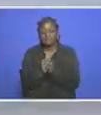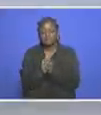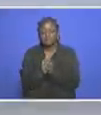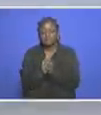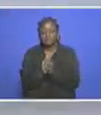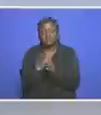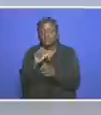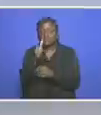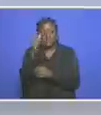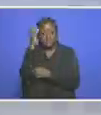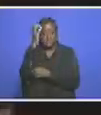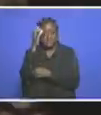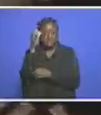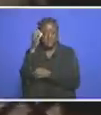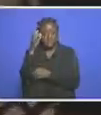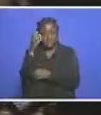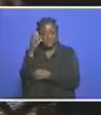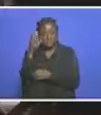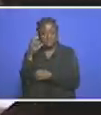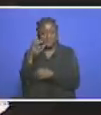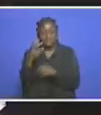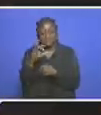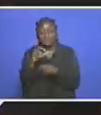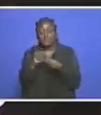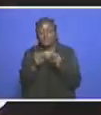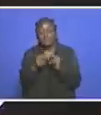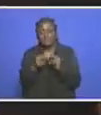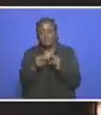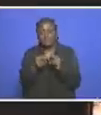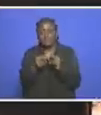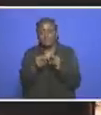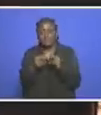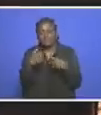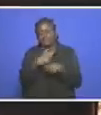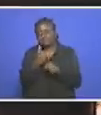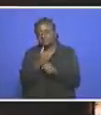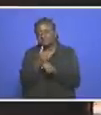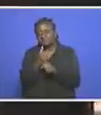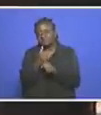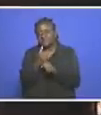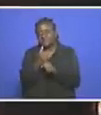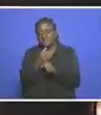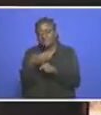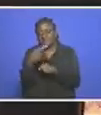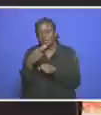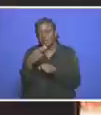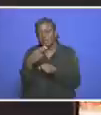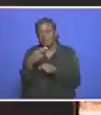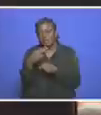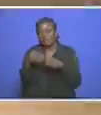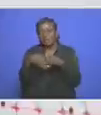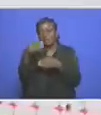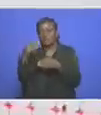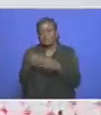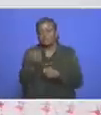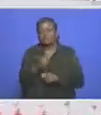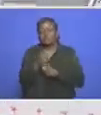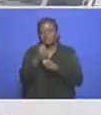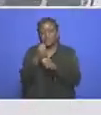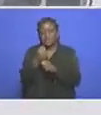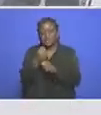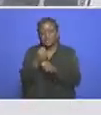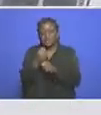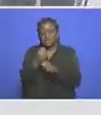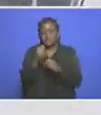Another concern for Dr. Darble is the number of makeshift outdoor treatment spaces that are susceptible to possible damage from the elements, especially amid